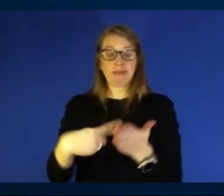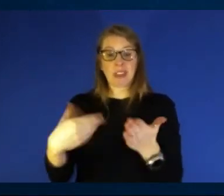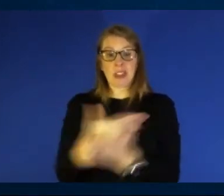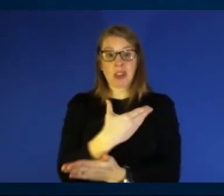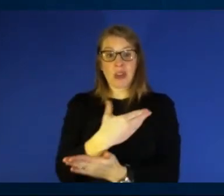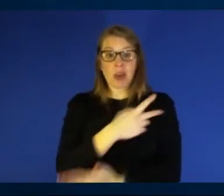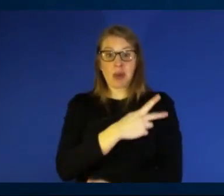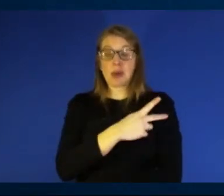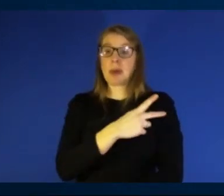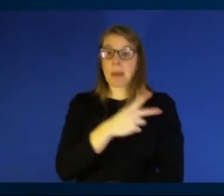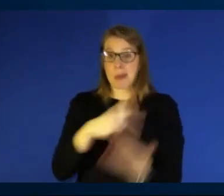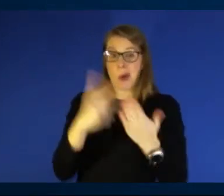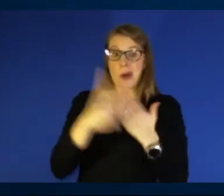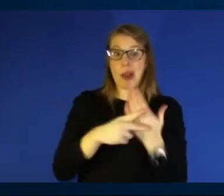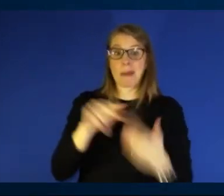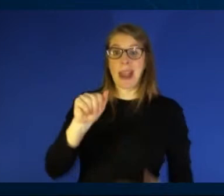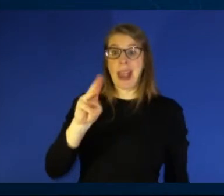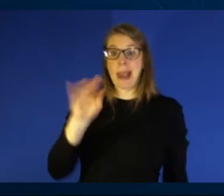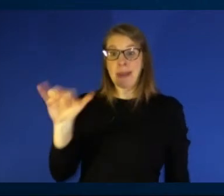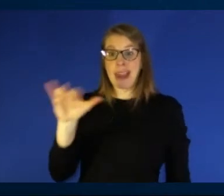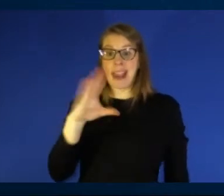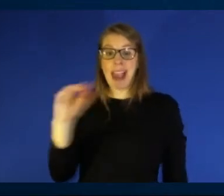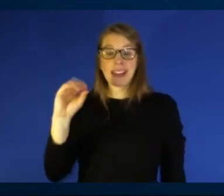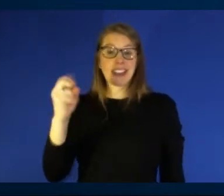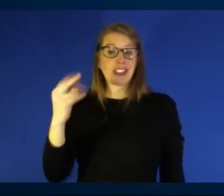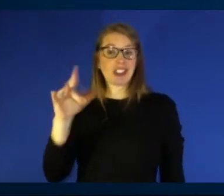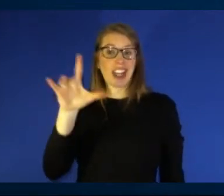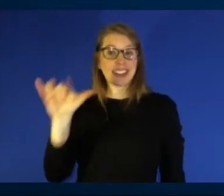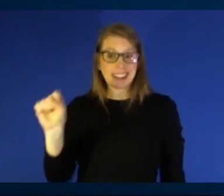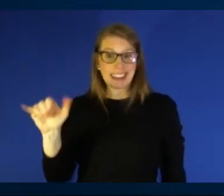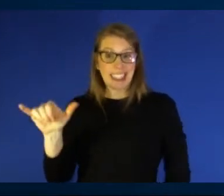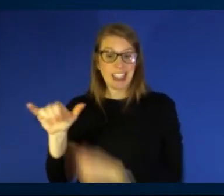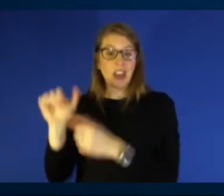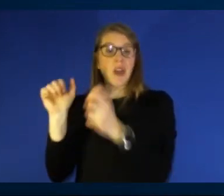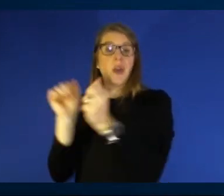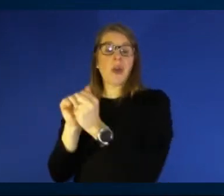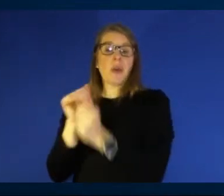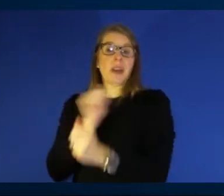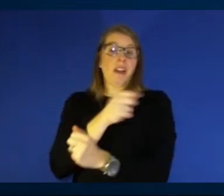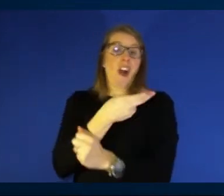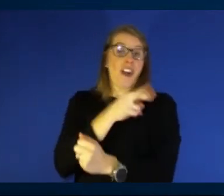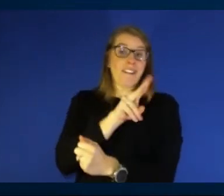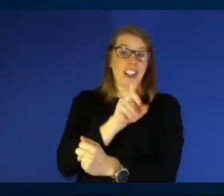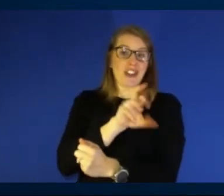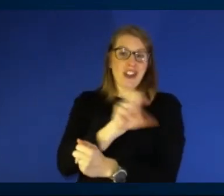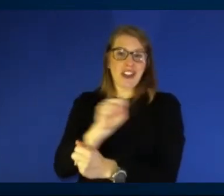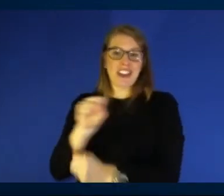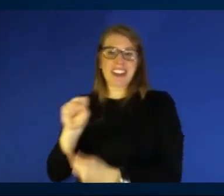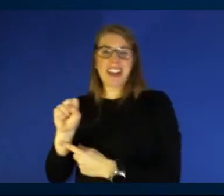with Harvesters and Chelsea Smith with the Community Blood Center. Thank you both for being here.